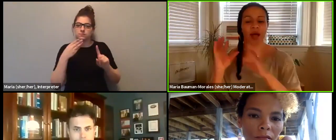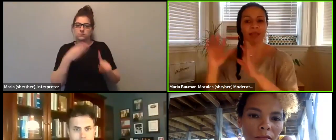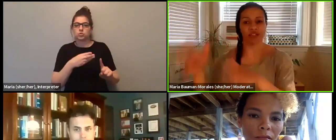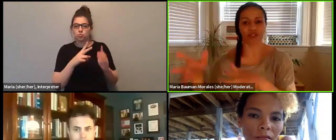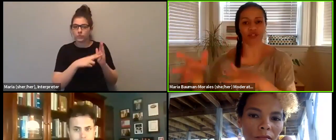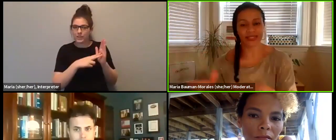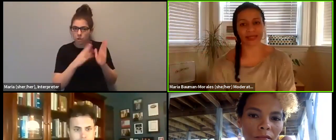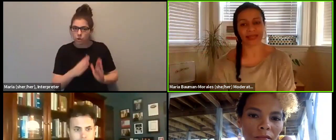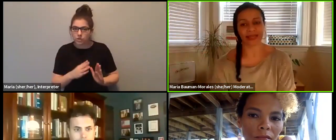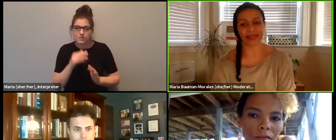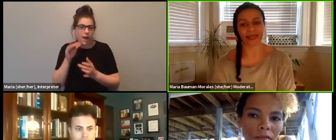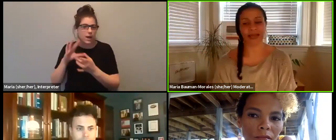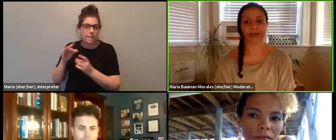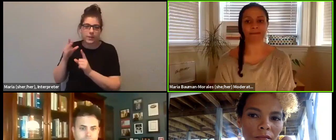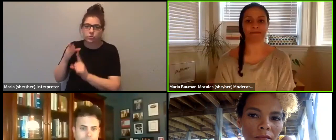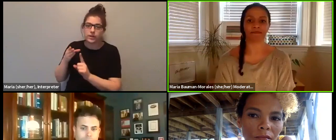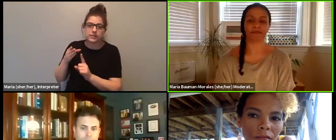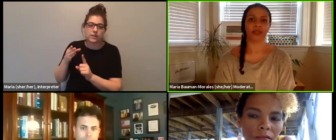comments directed at the